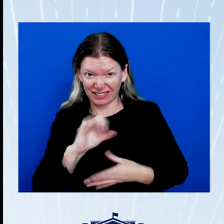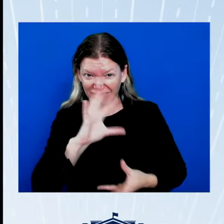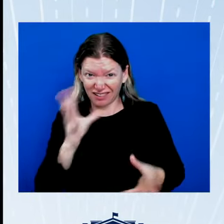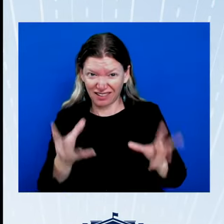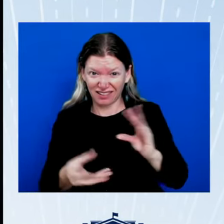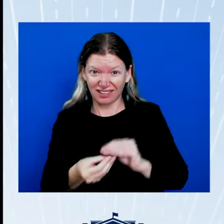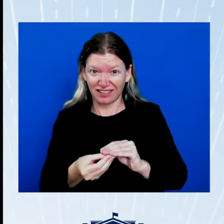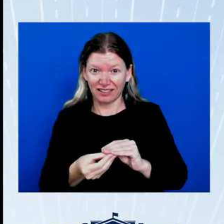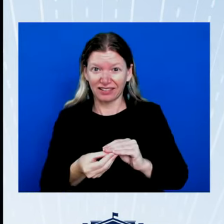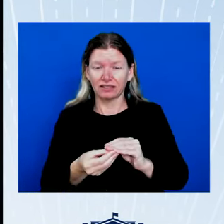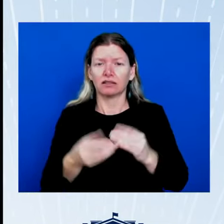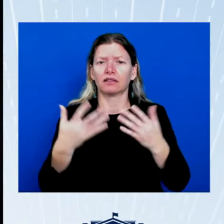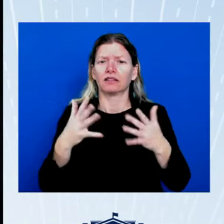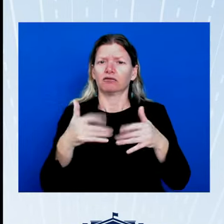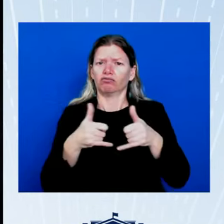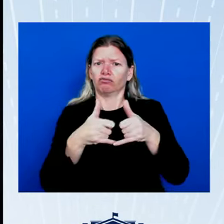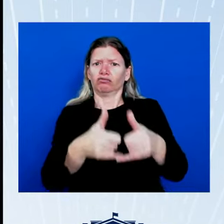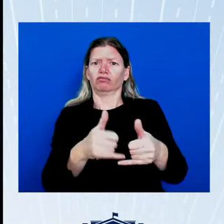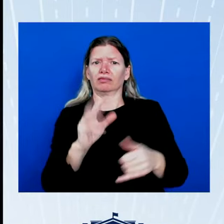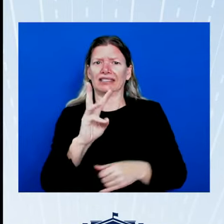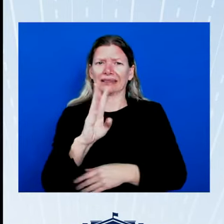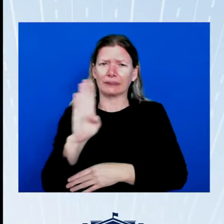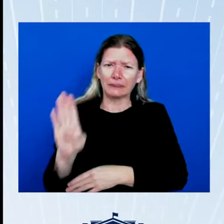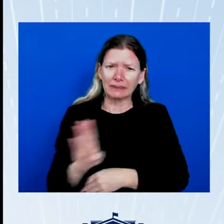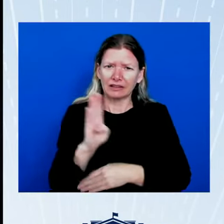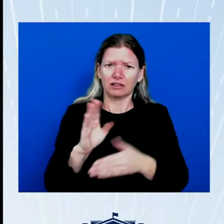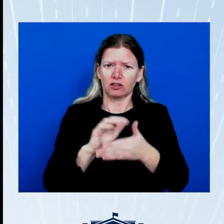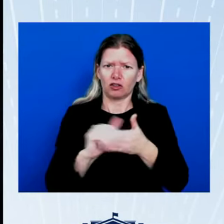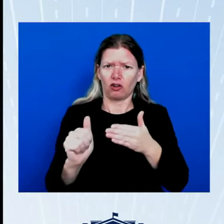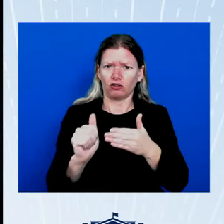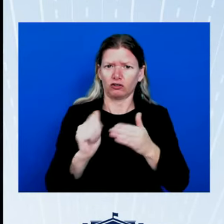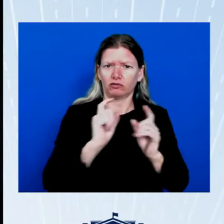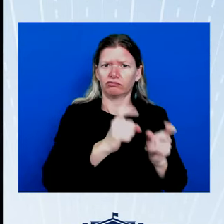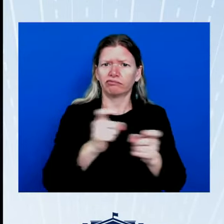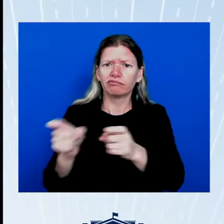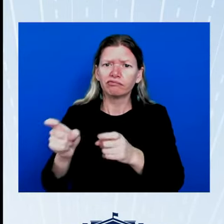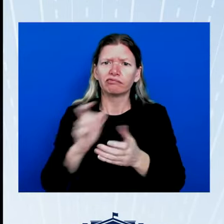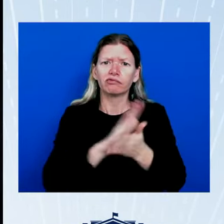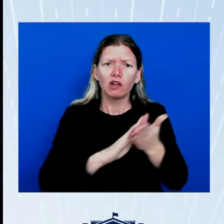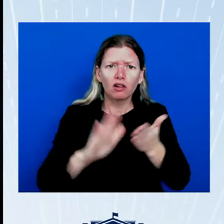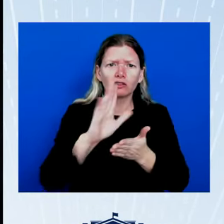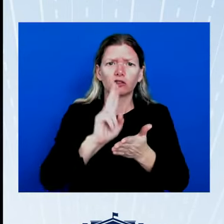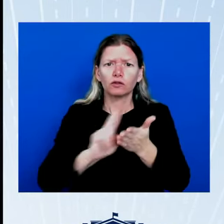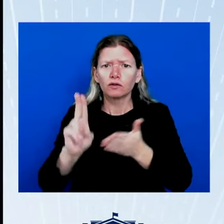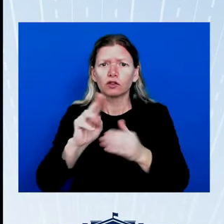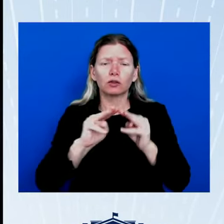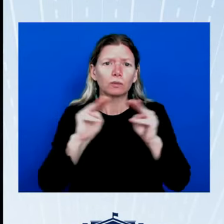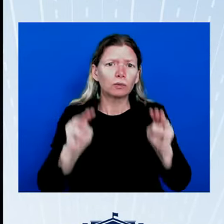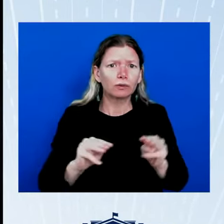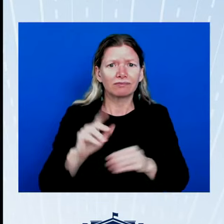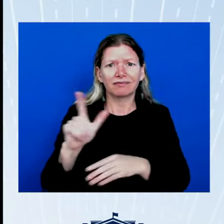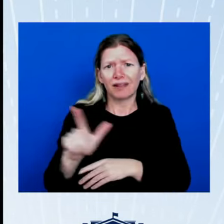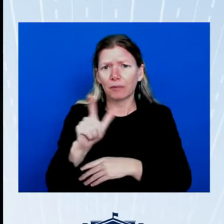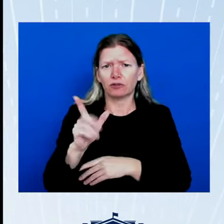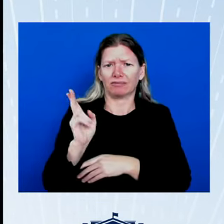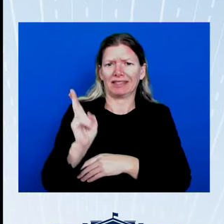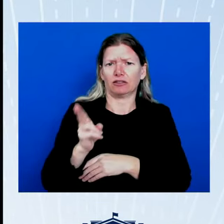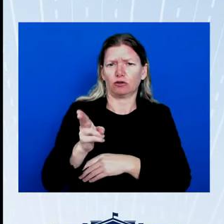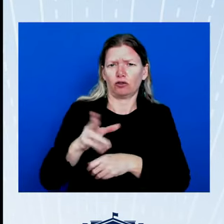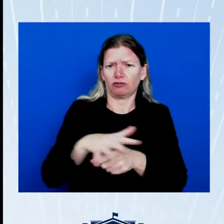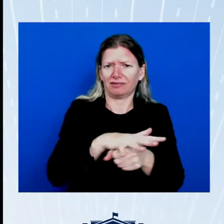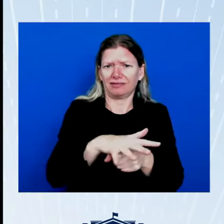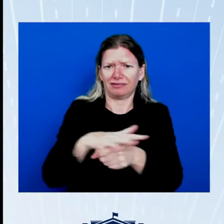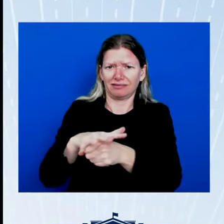and universities, museums, libraries, historic sites, cultural centers, public television and radio stations, and